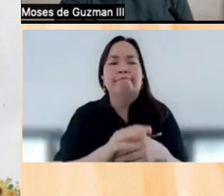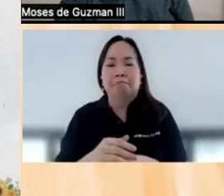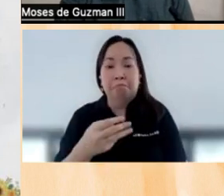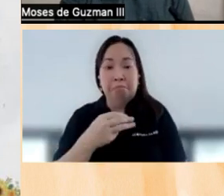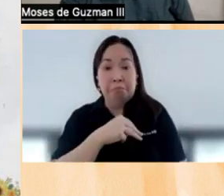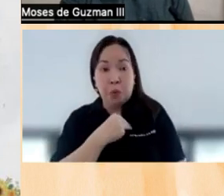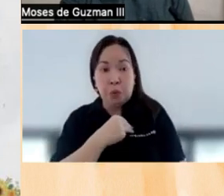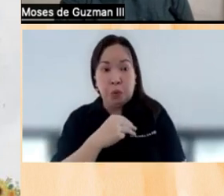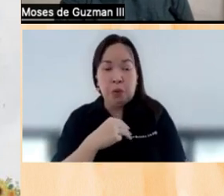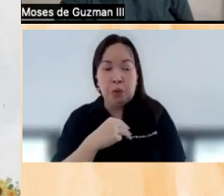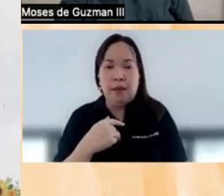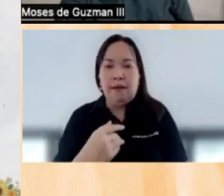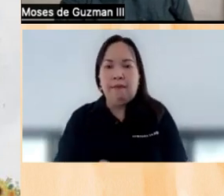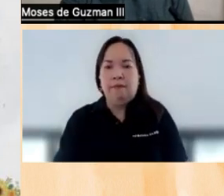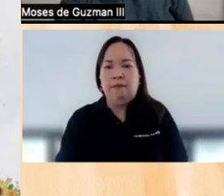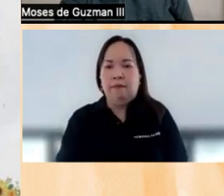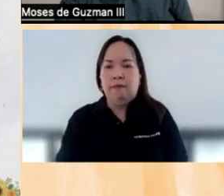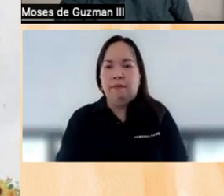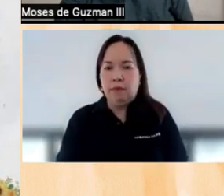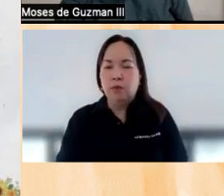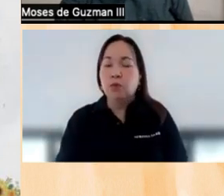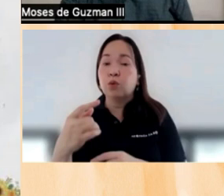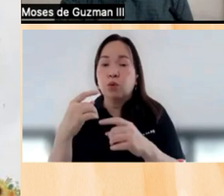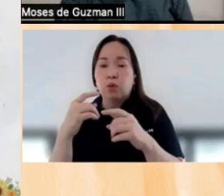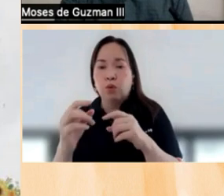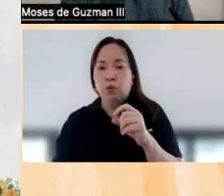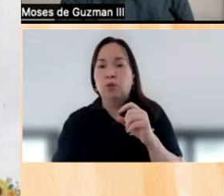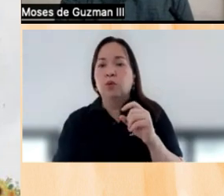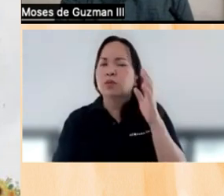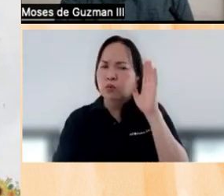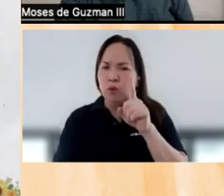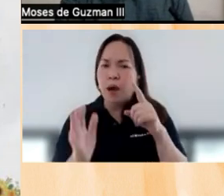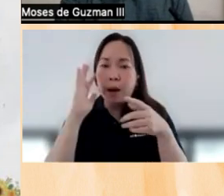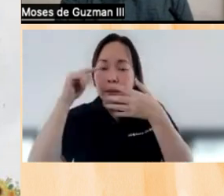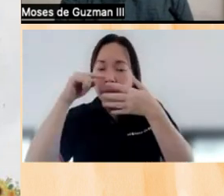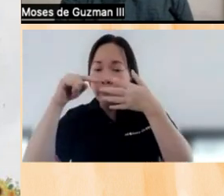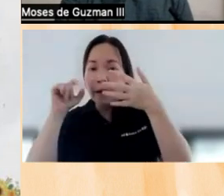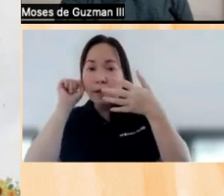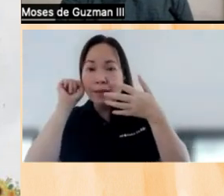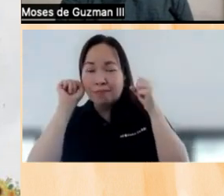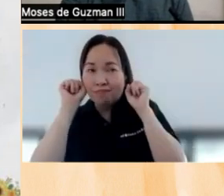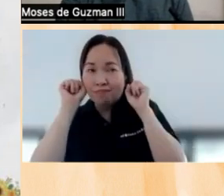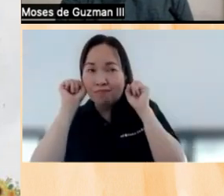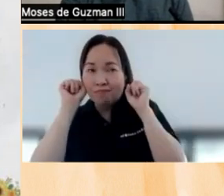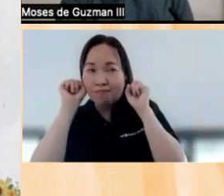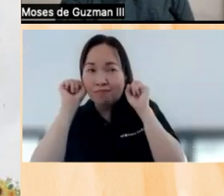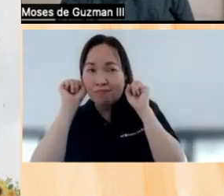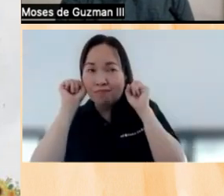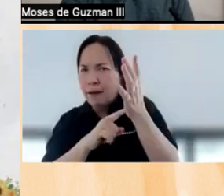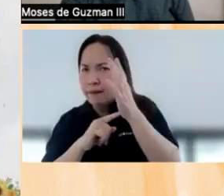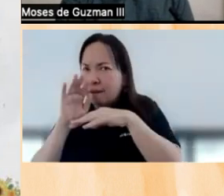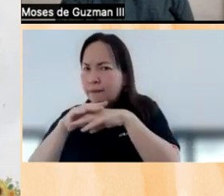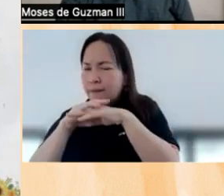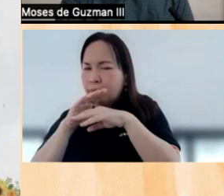inquiry. Majority of people who die by suicide visited a healthcare provider